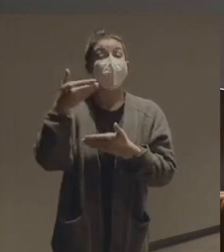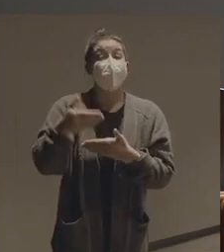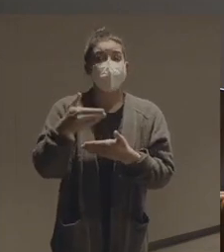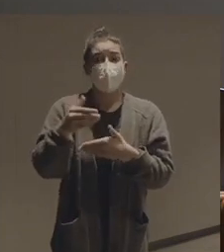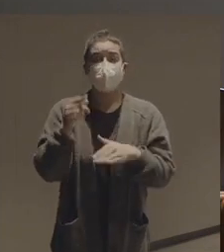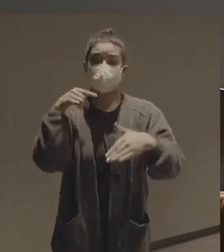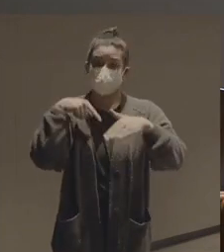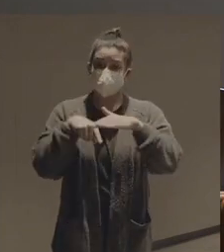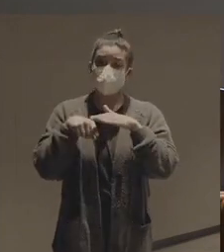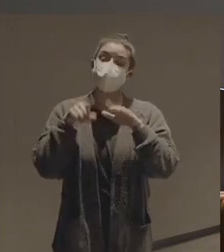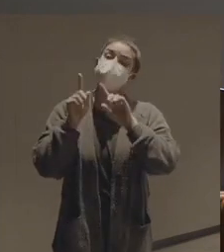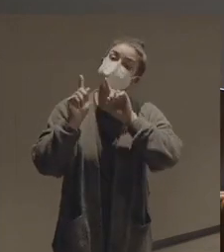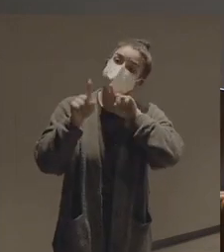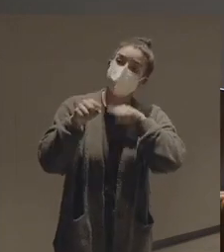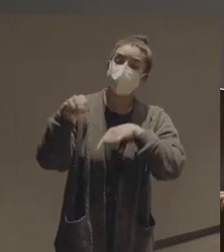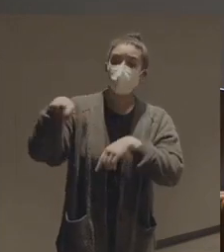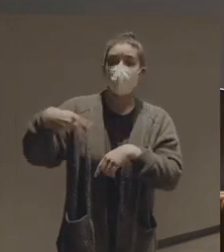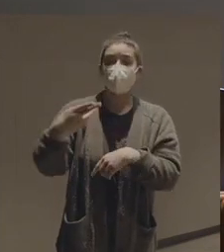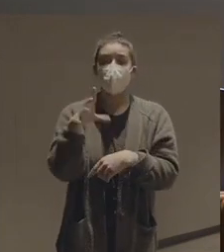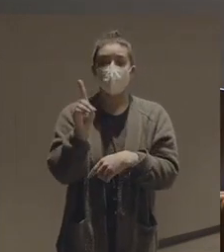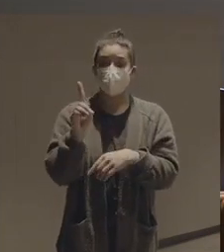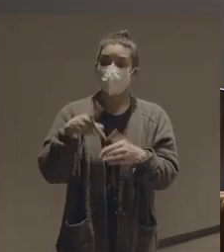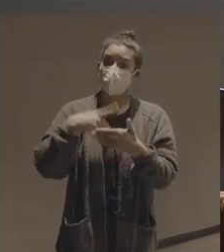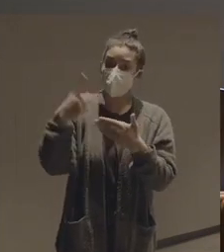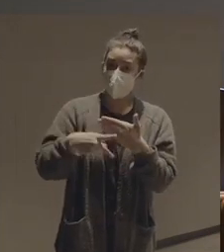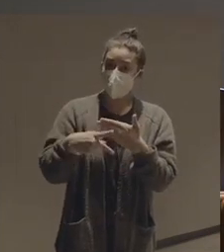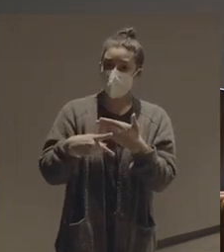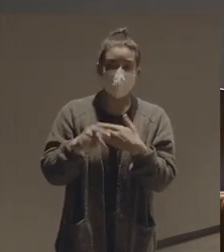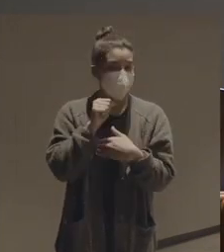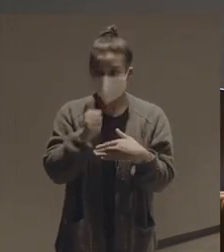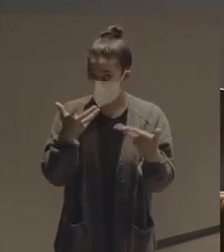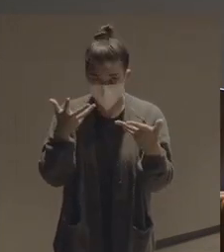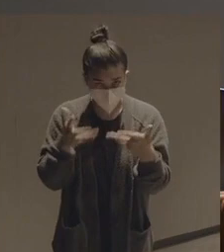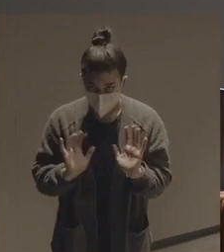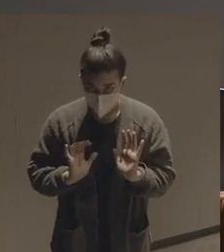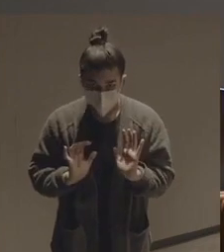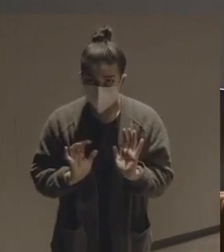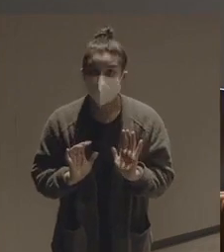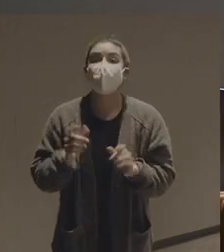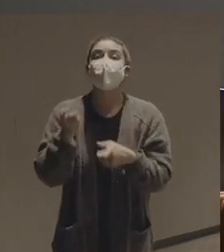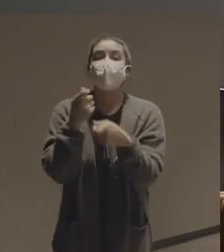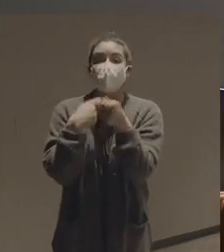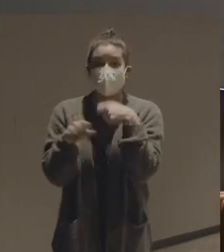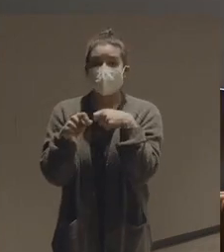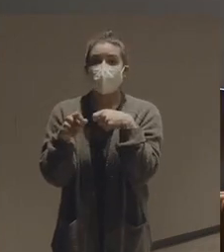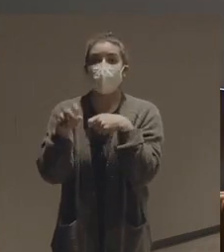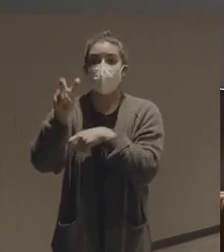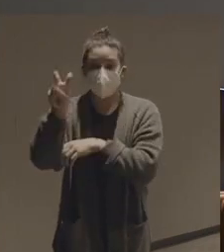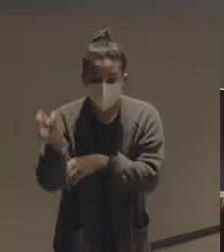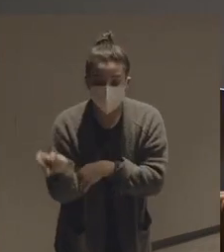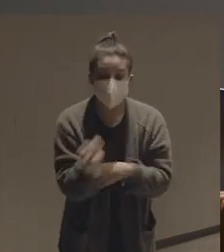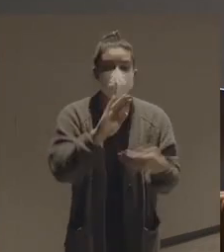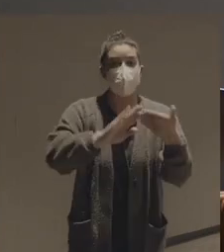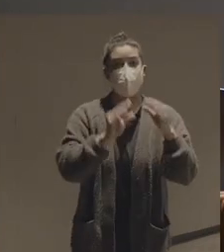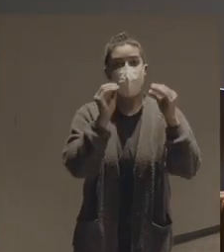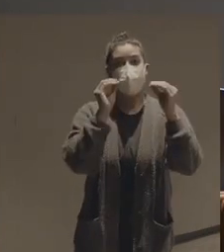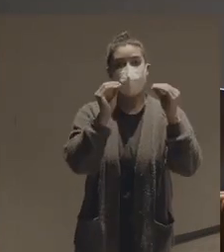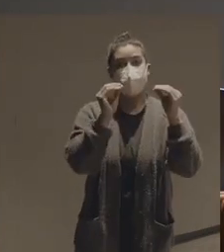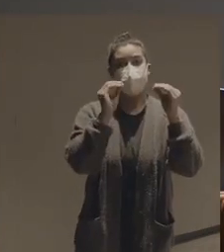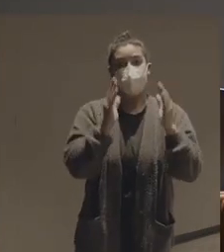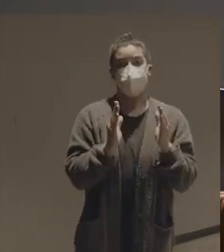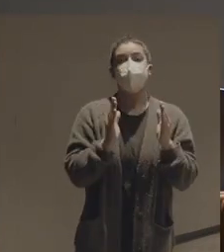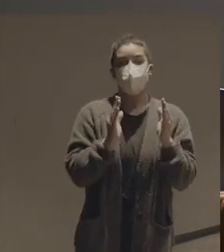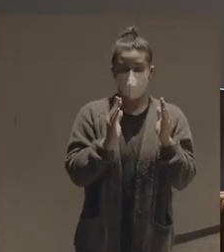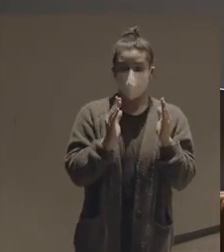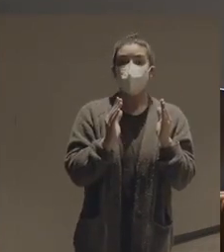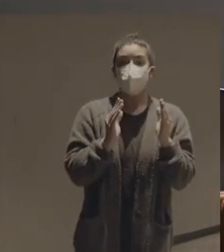Harvard University. She quits teaching in 1960 to pursue her art full-time, at that time as a painter,